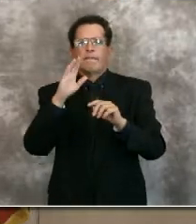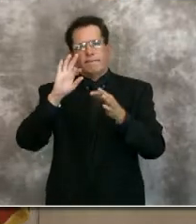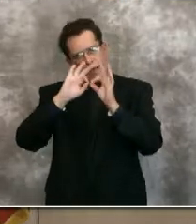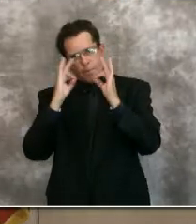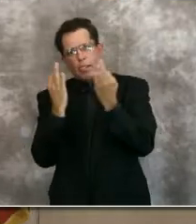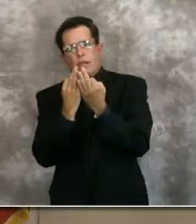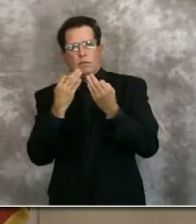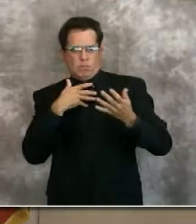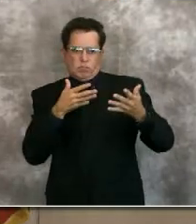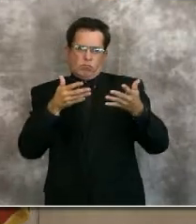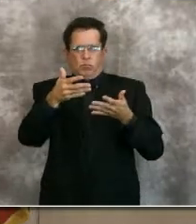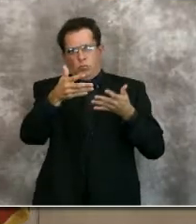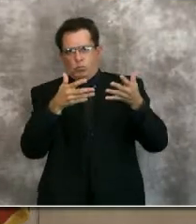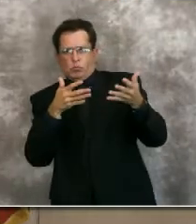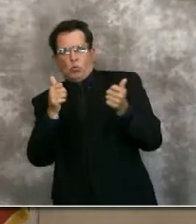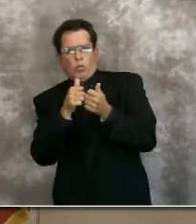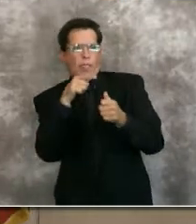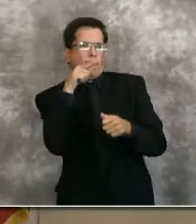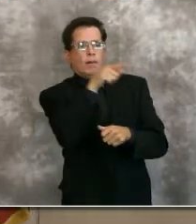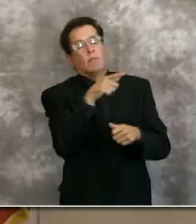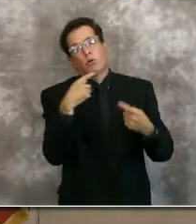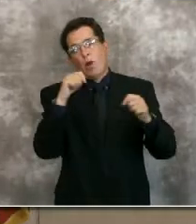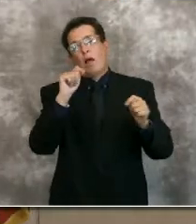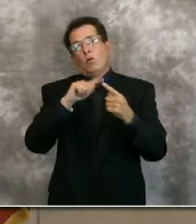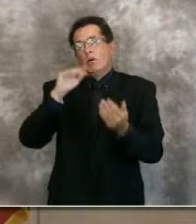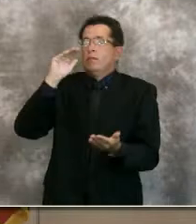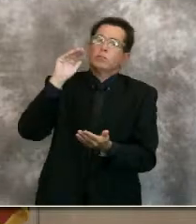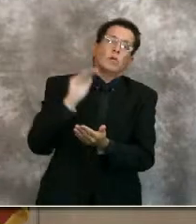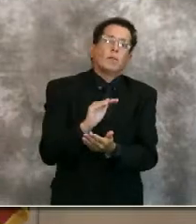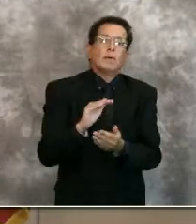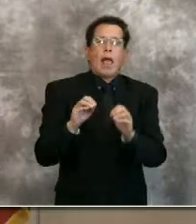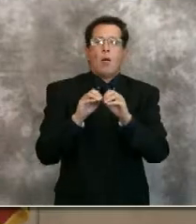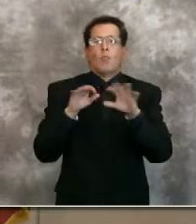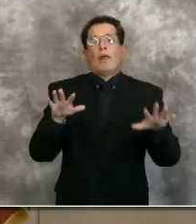can to get this outbreak under control.